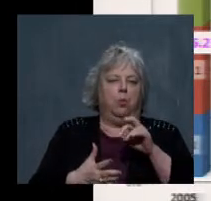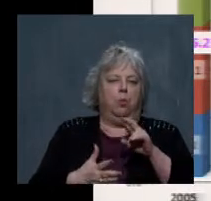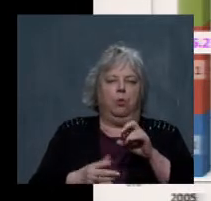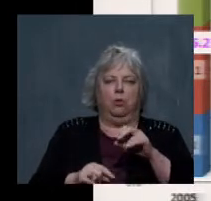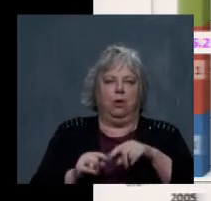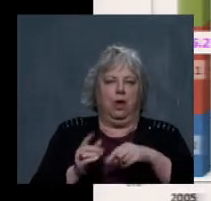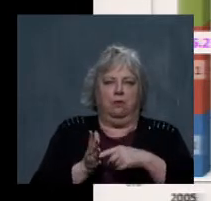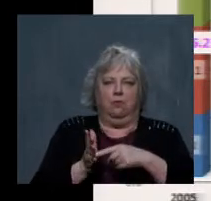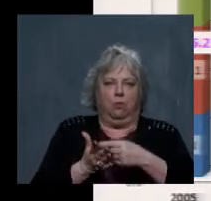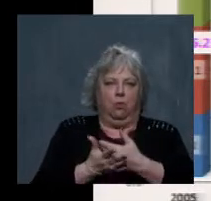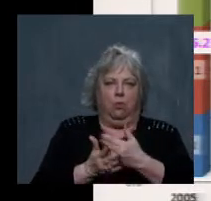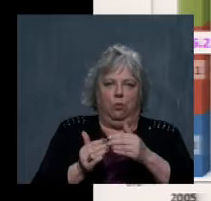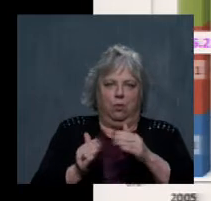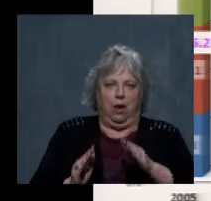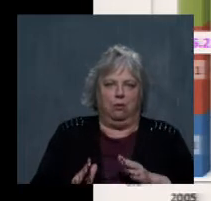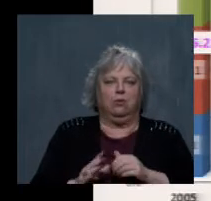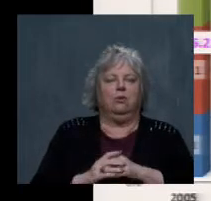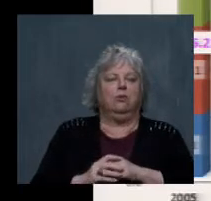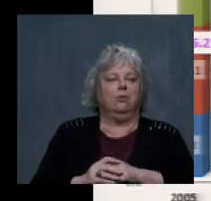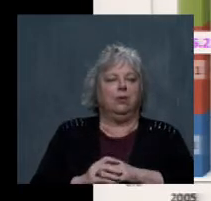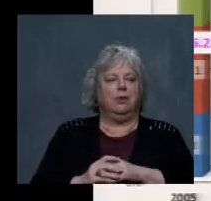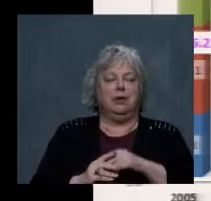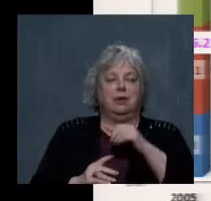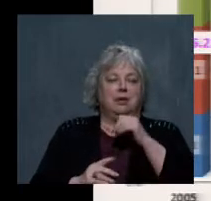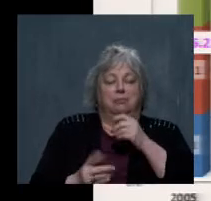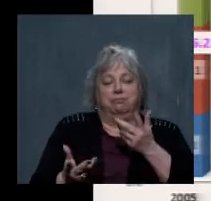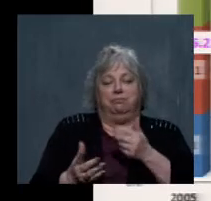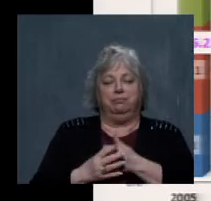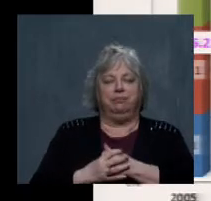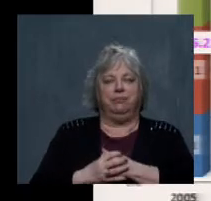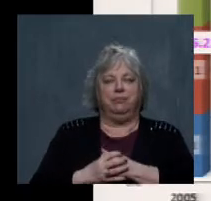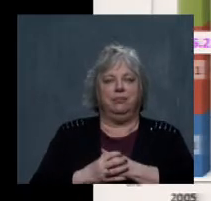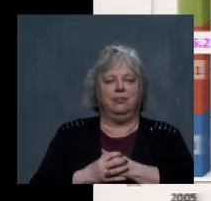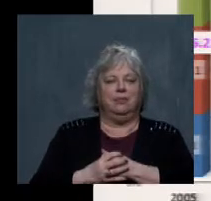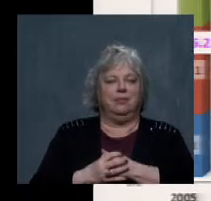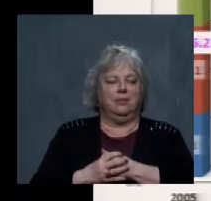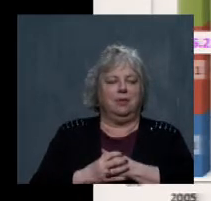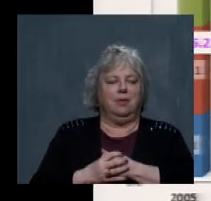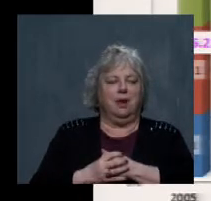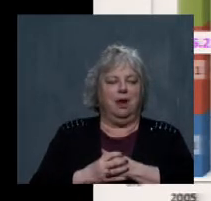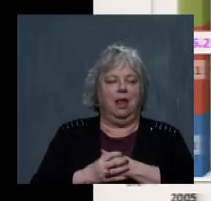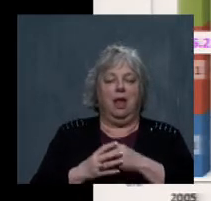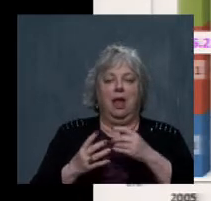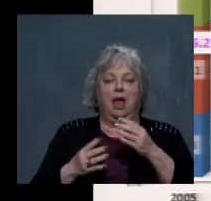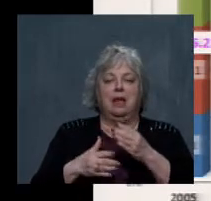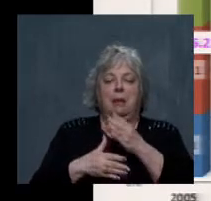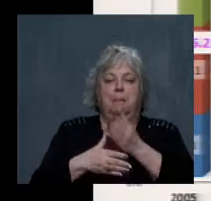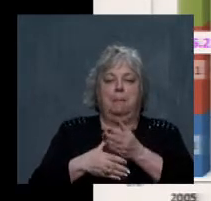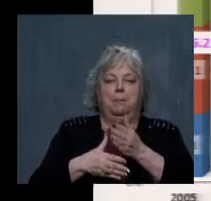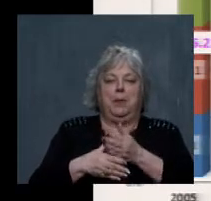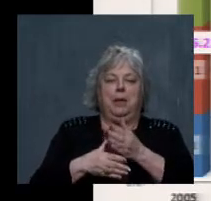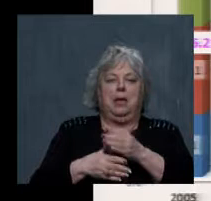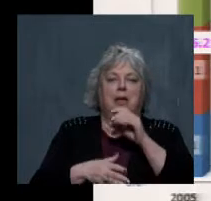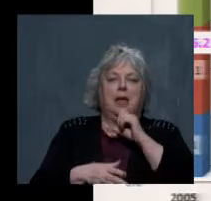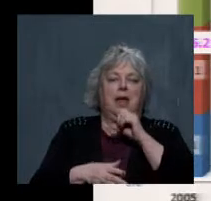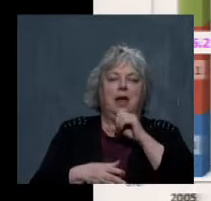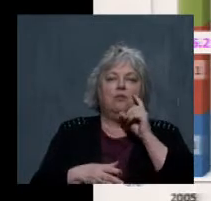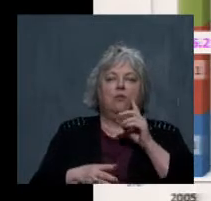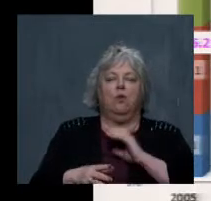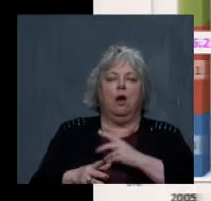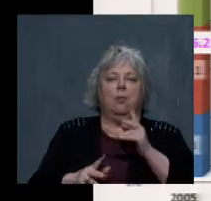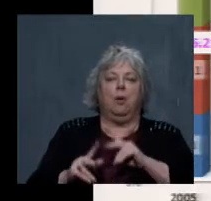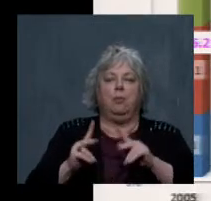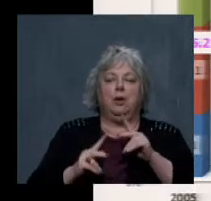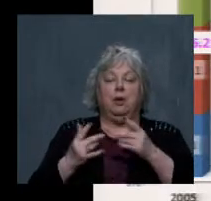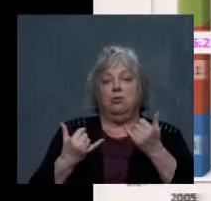market in terms of home ownership. There isn't any for a lot of different reasons. And the median age, fortunately, for our